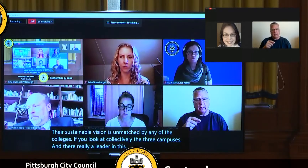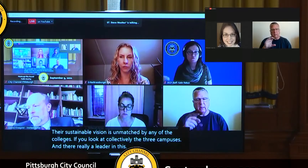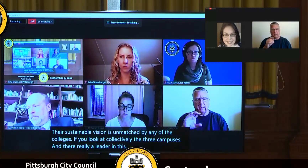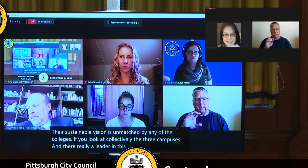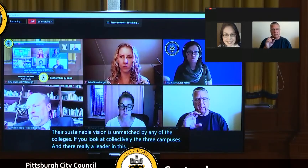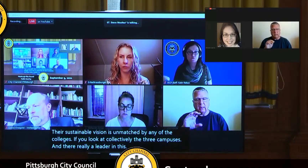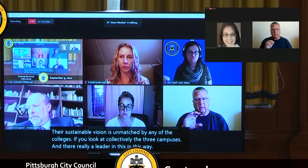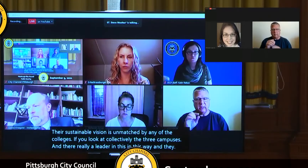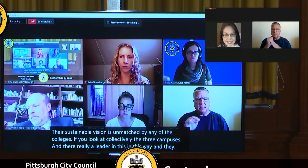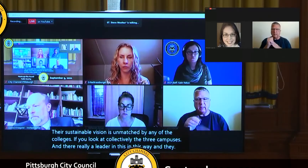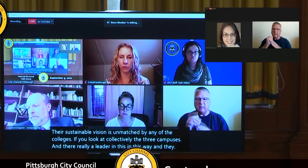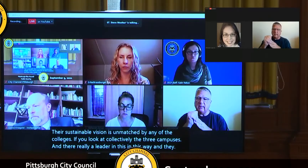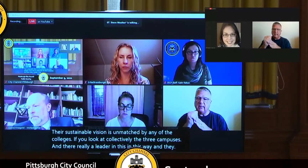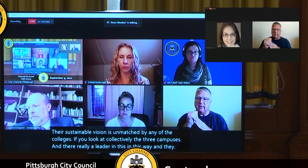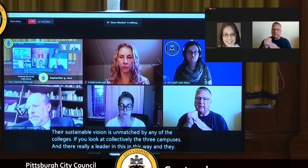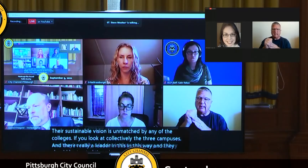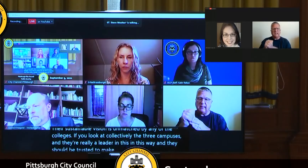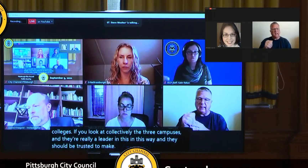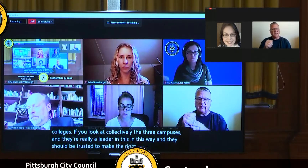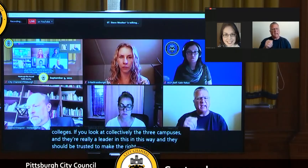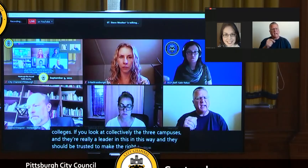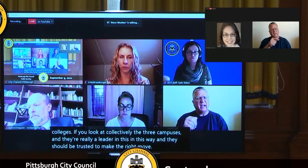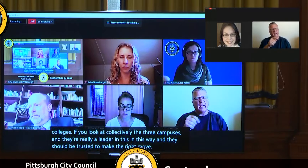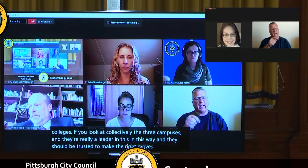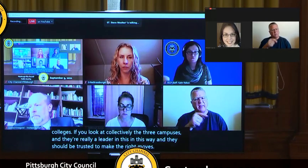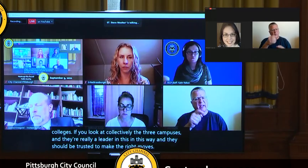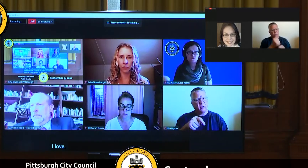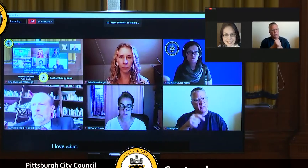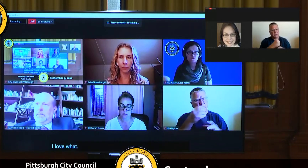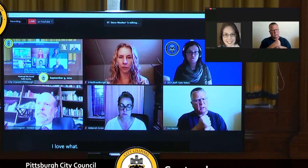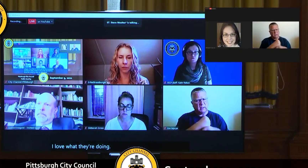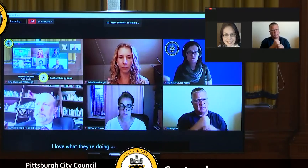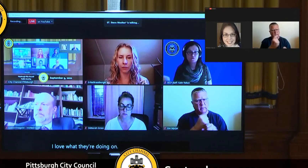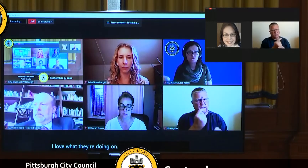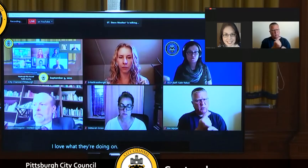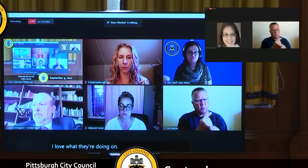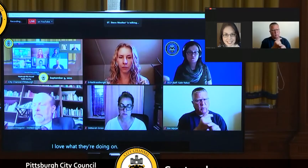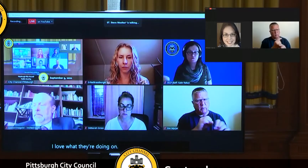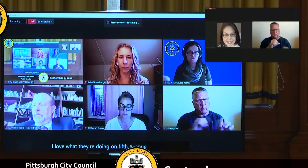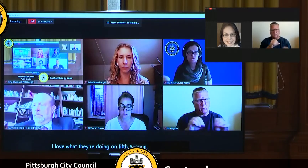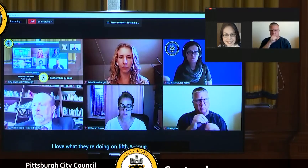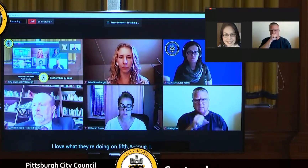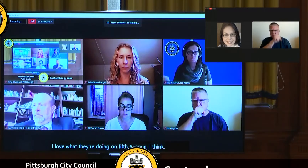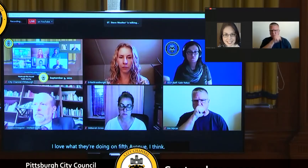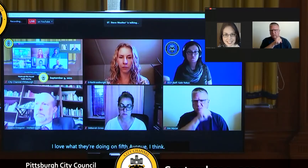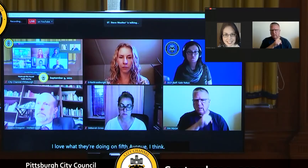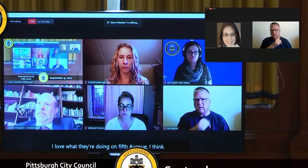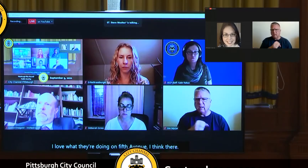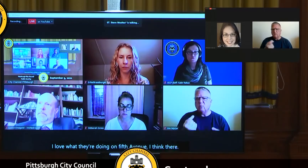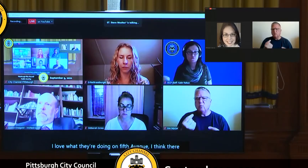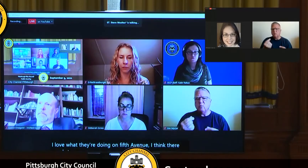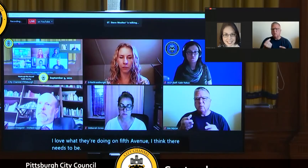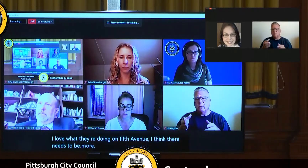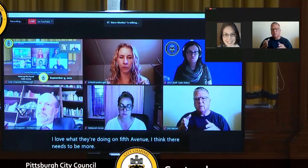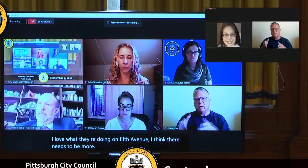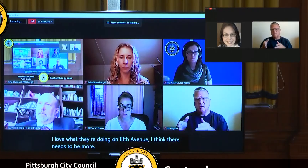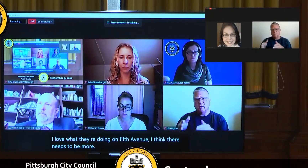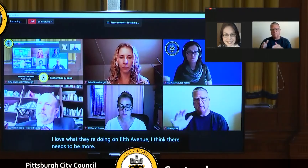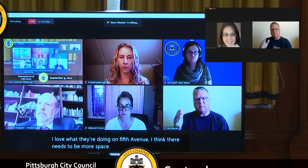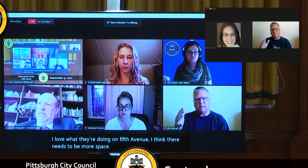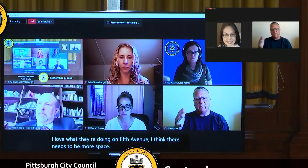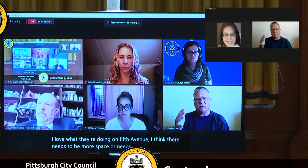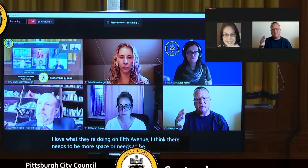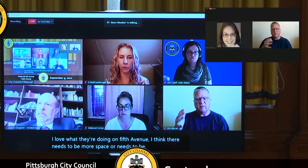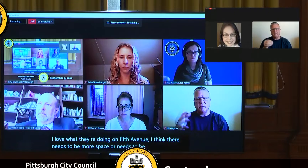and they should be trusted to make the right moves. I love what they're doing on Fifth Avenue. I think there needs to be more space. There needs to